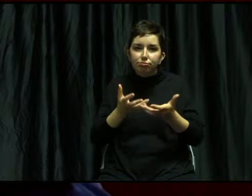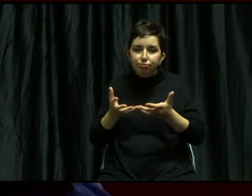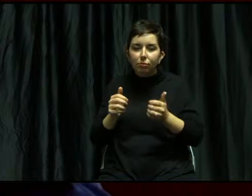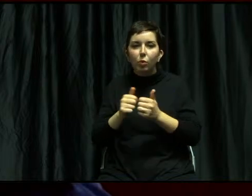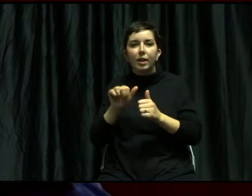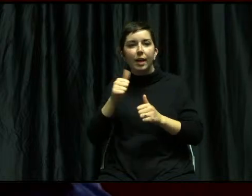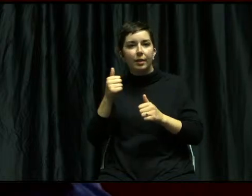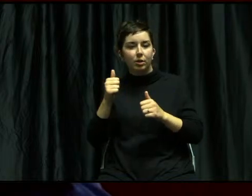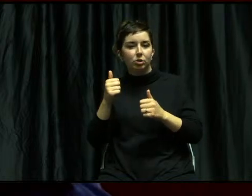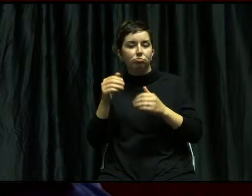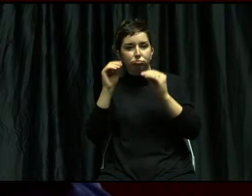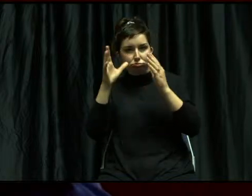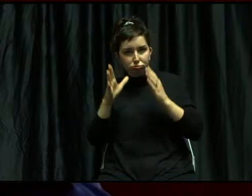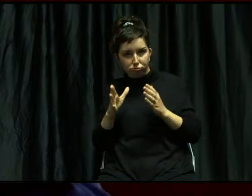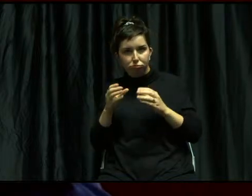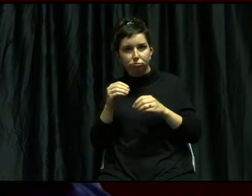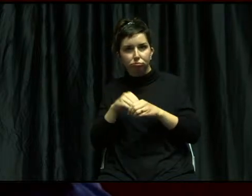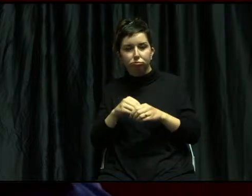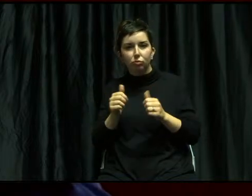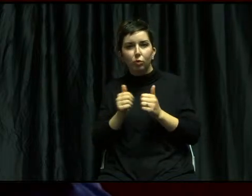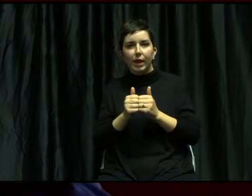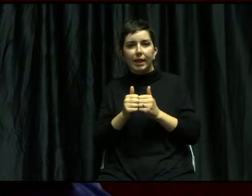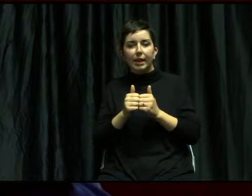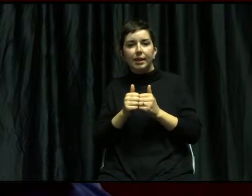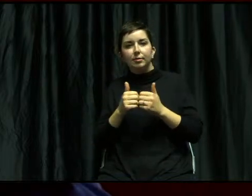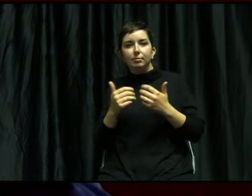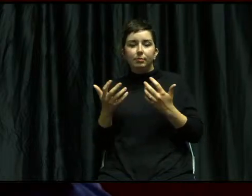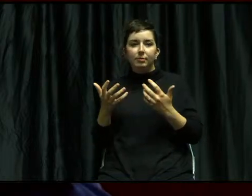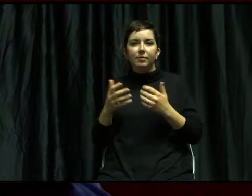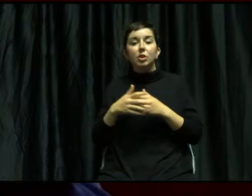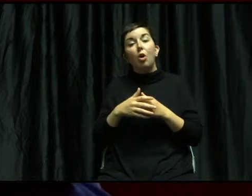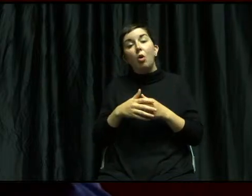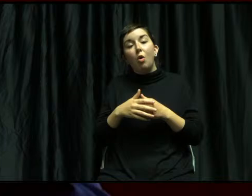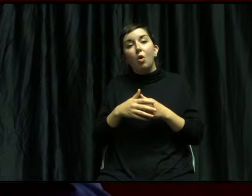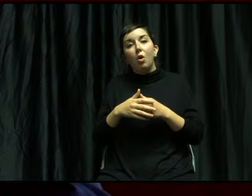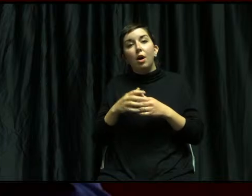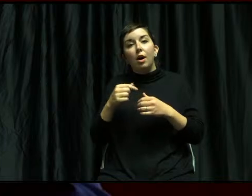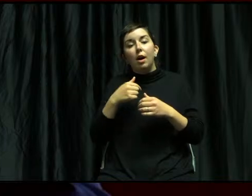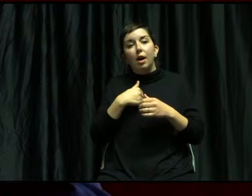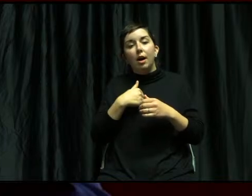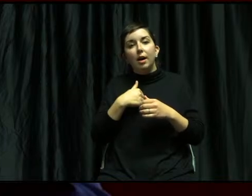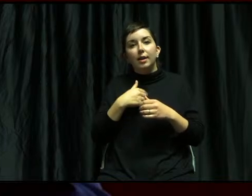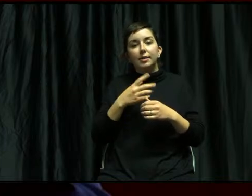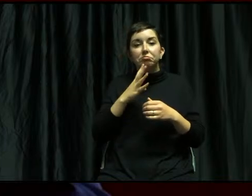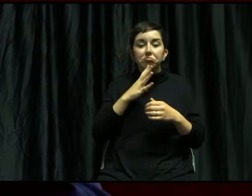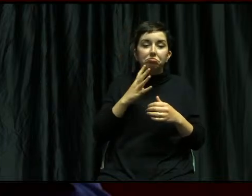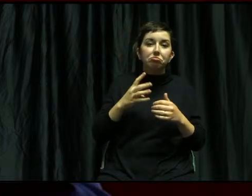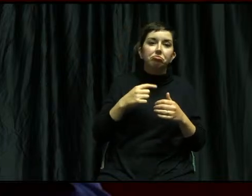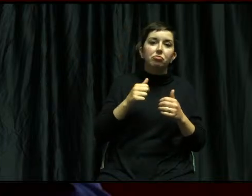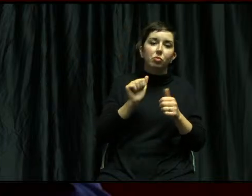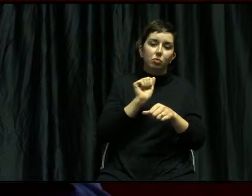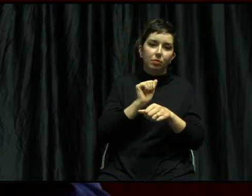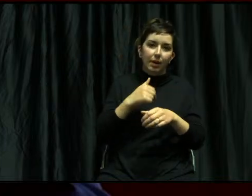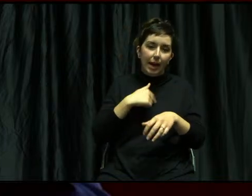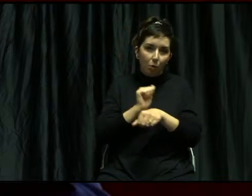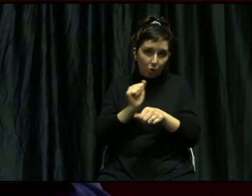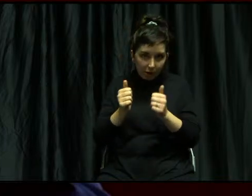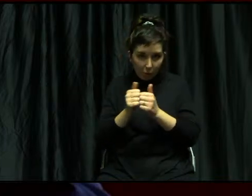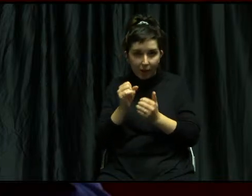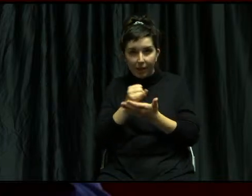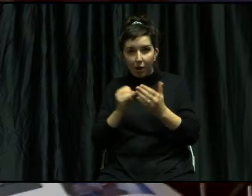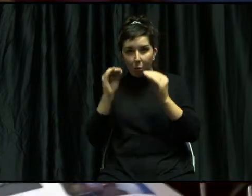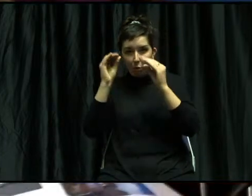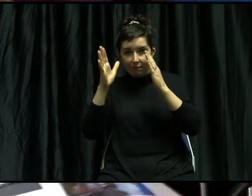teaching. So in an honors class I taught, I worked with an art professor, Kay